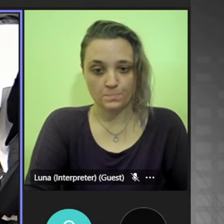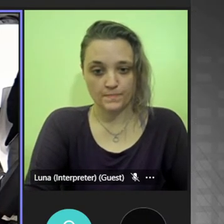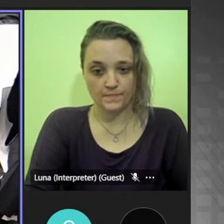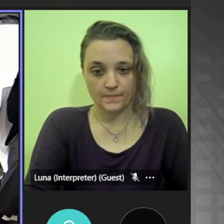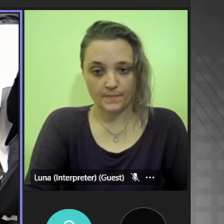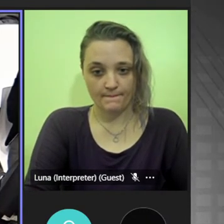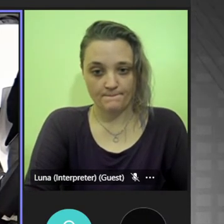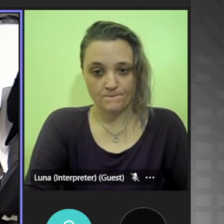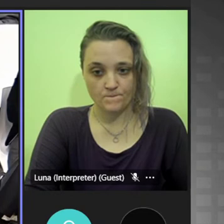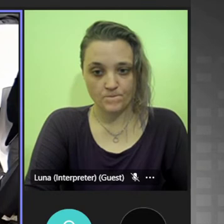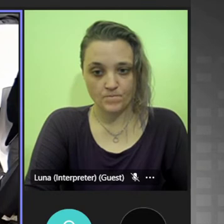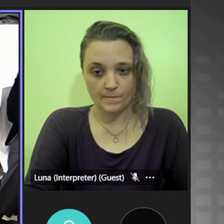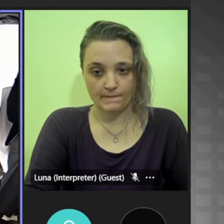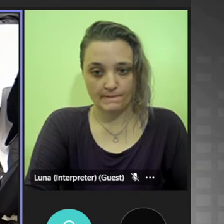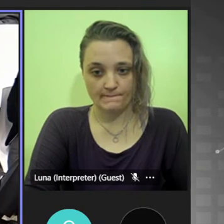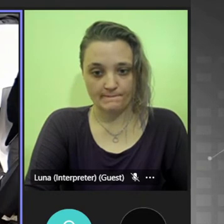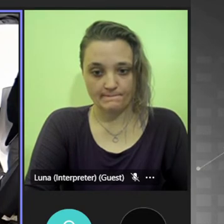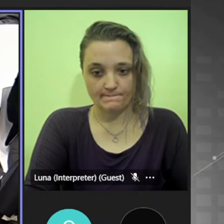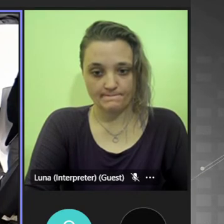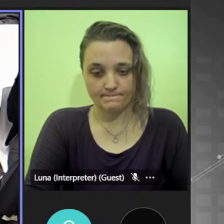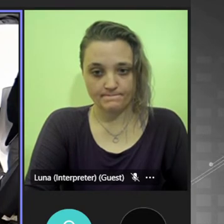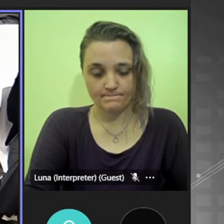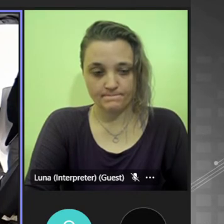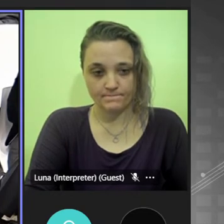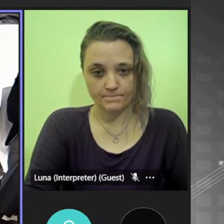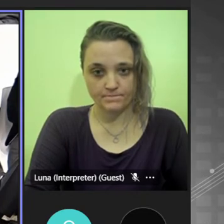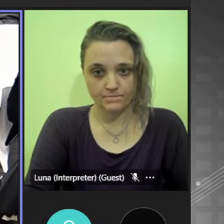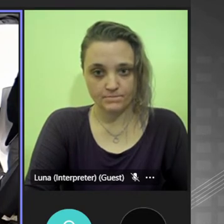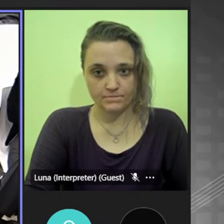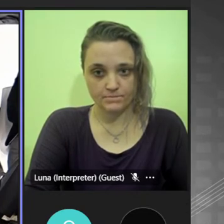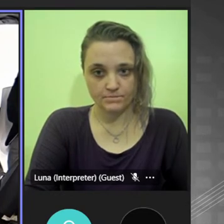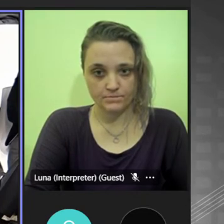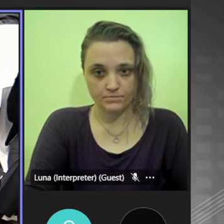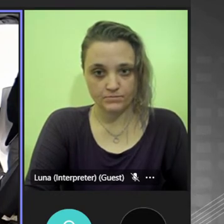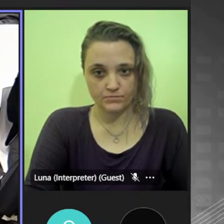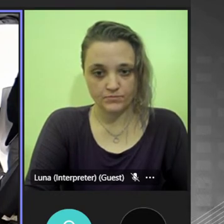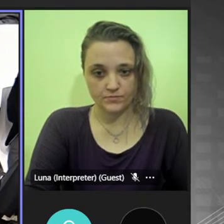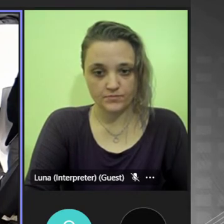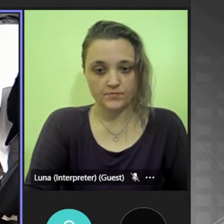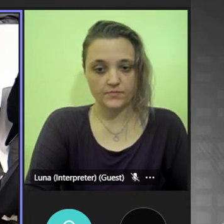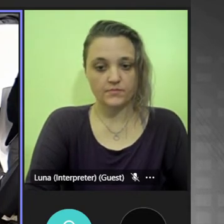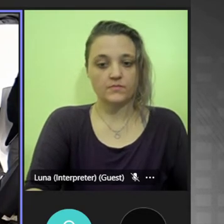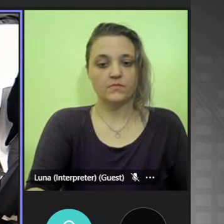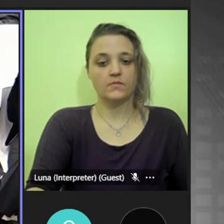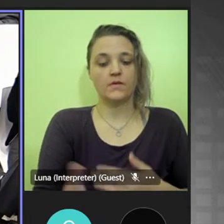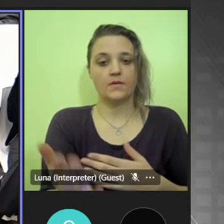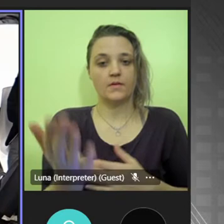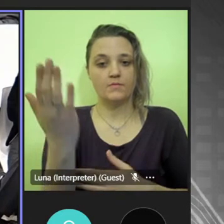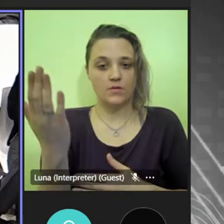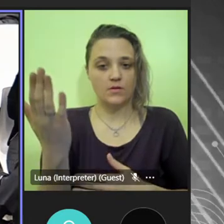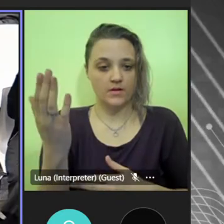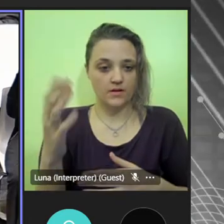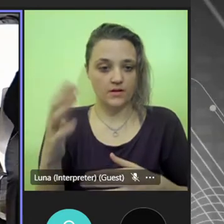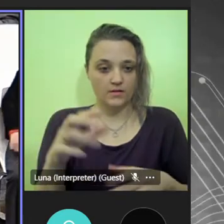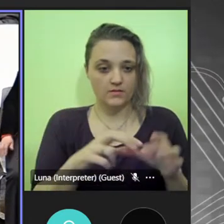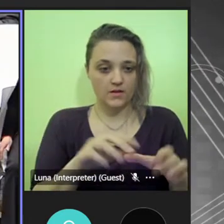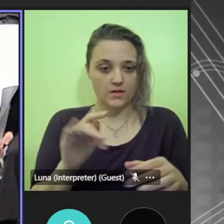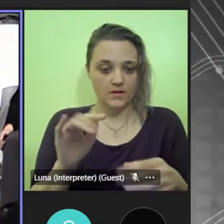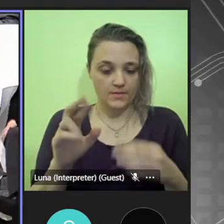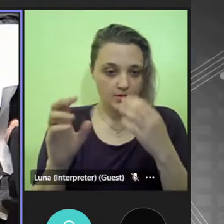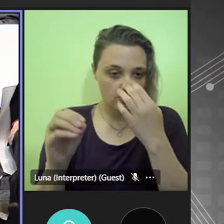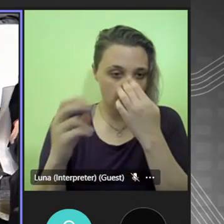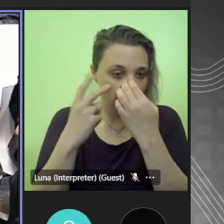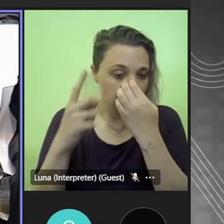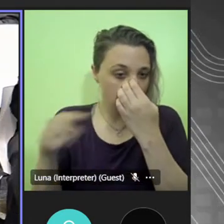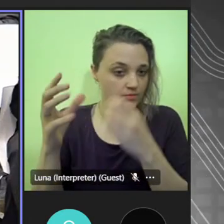budget and the budget is sure what we got to do with the money I give for Metro which I do was one way I go for